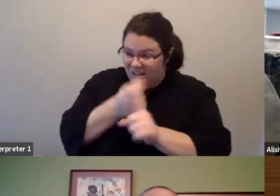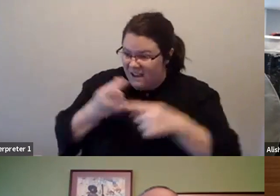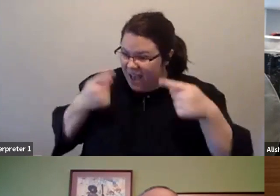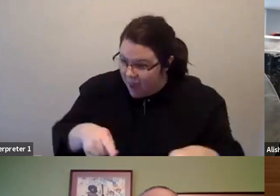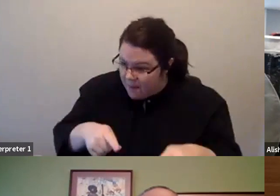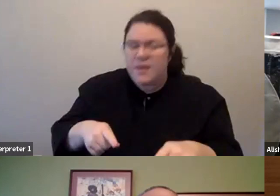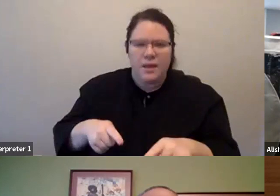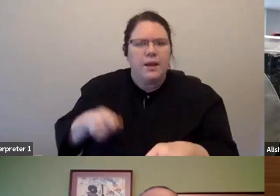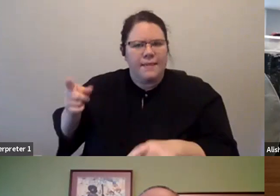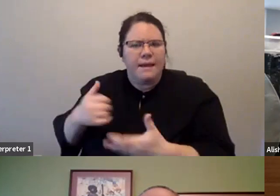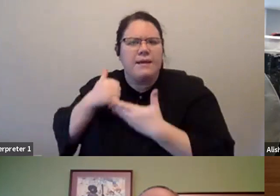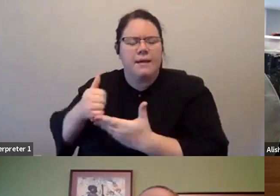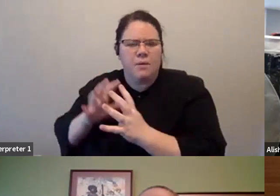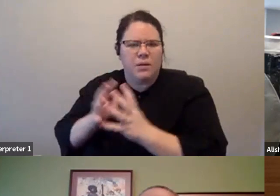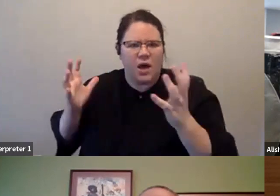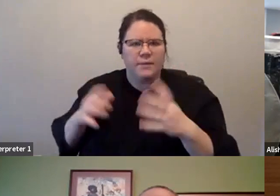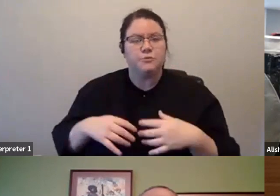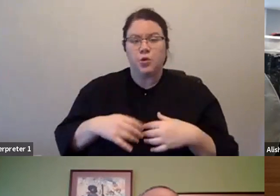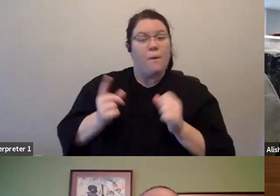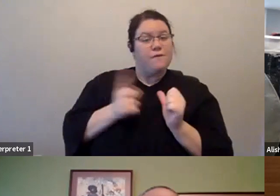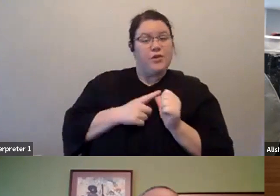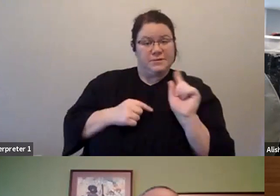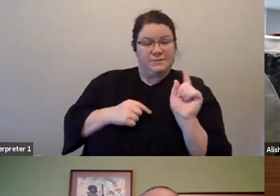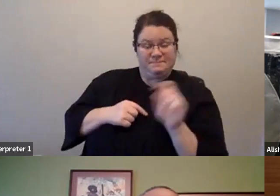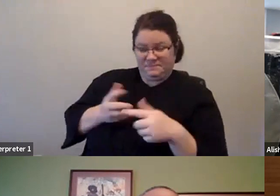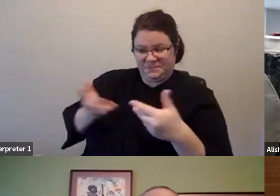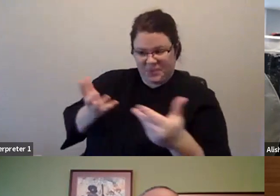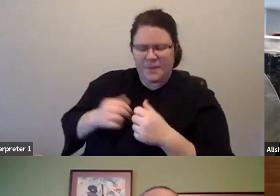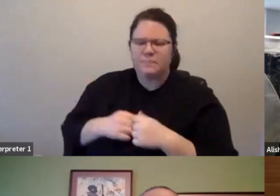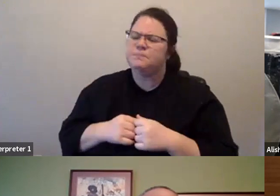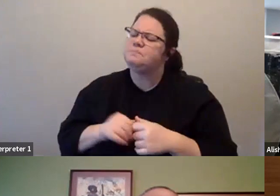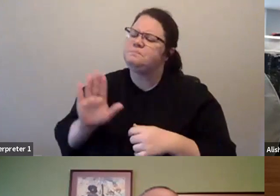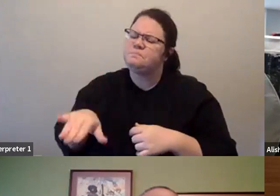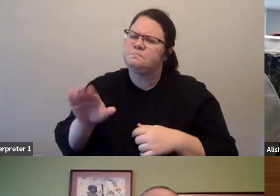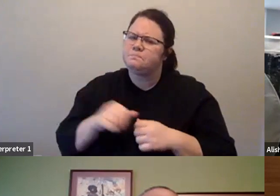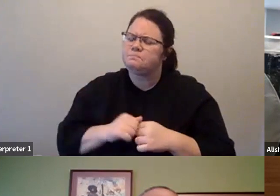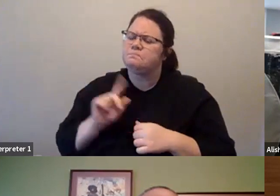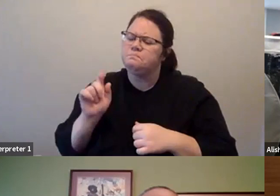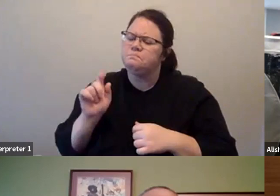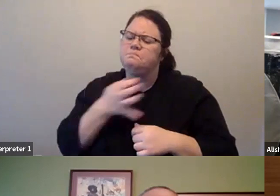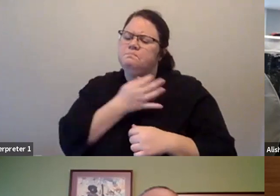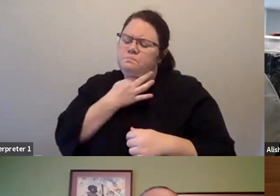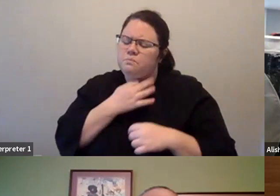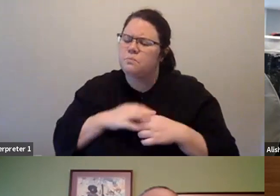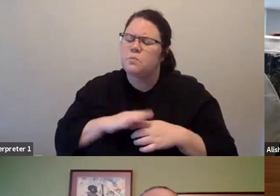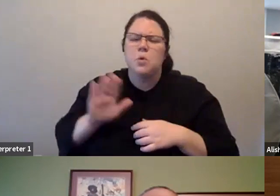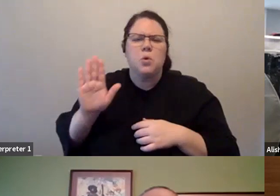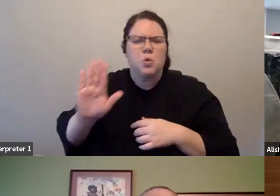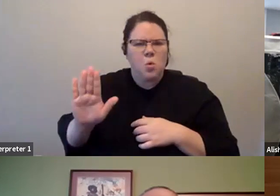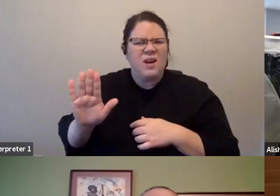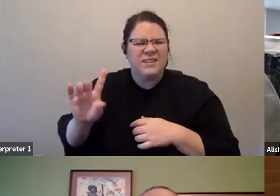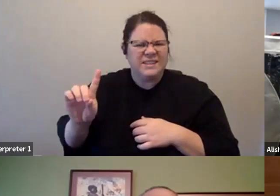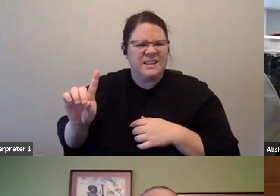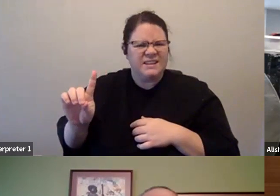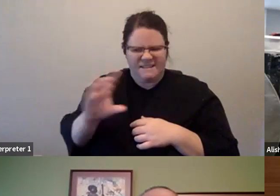leads us into our first question. For our panelists, what value did your diversity, equity, and inclusion team